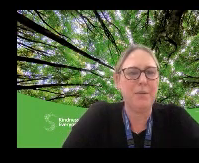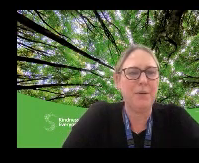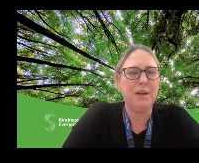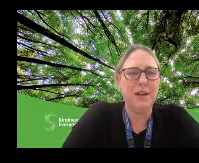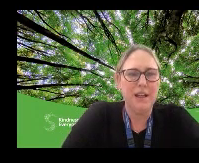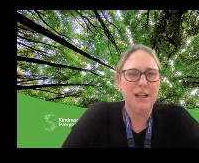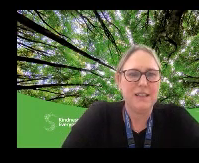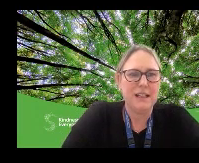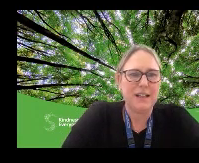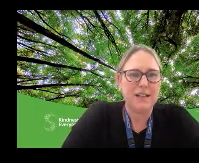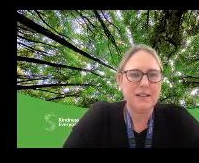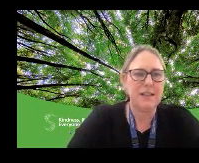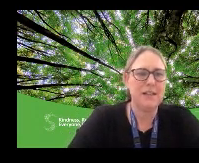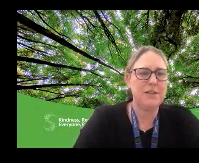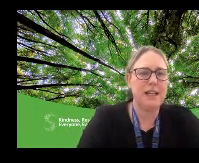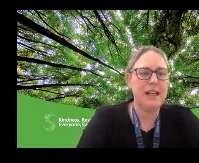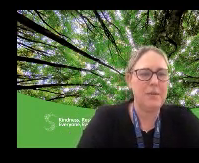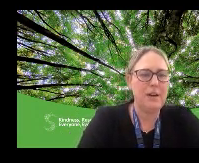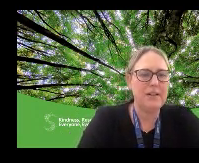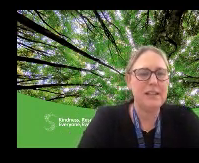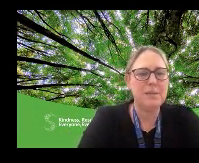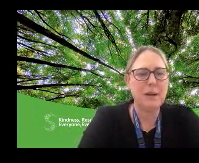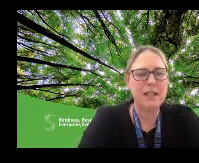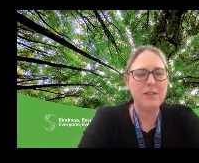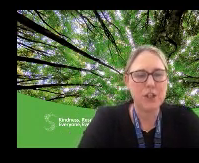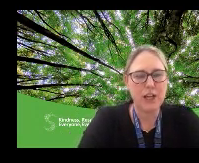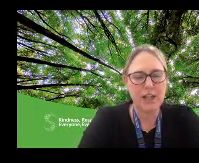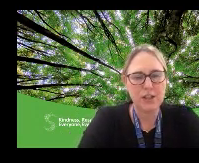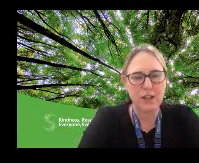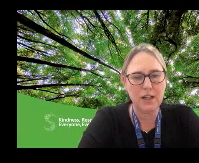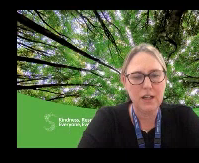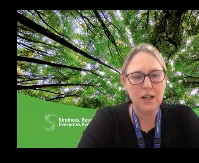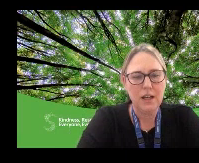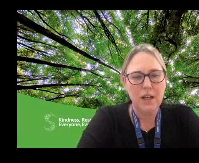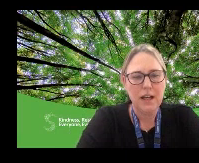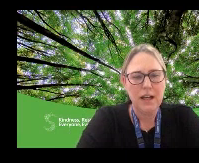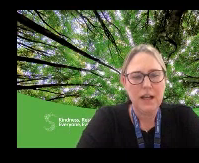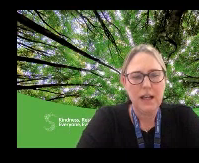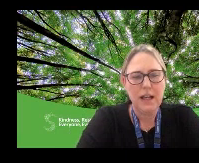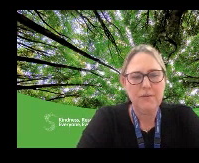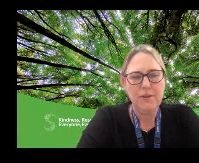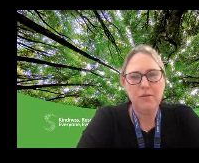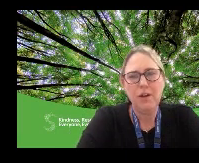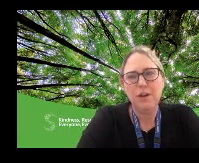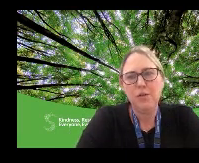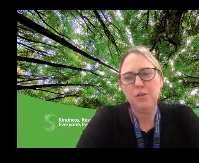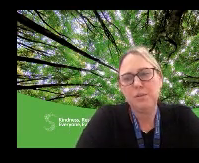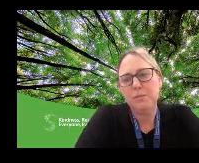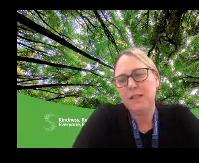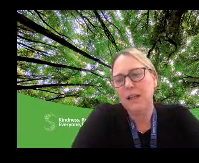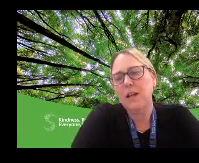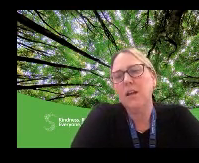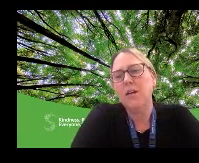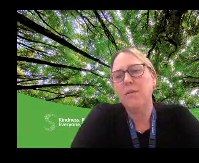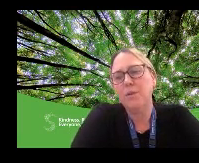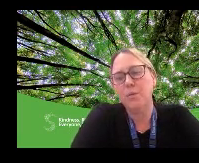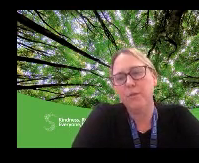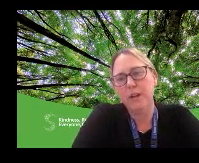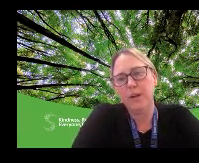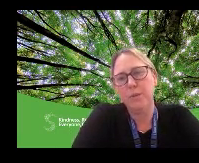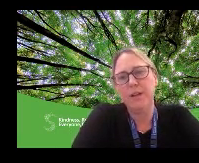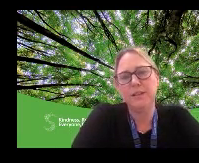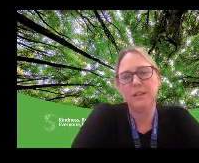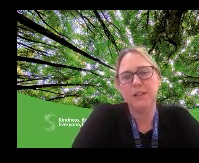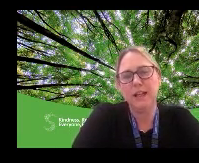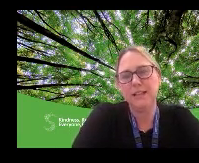you go back up a second. So to here, where it says place of education, if you know that you're submitting a